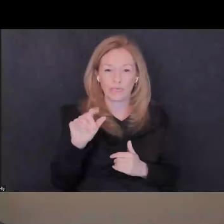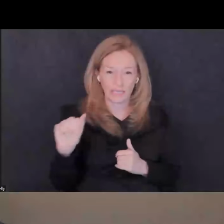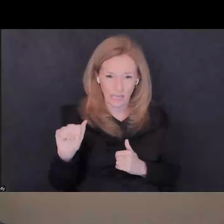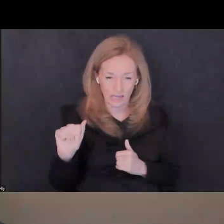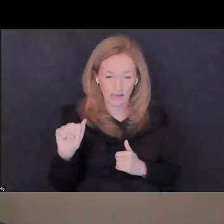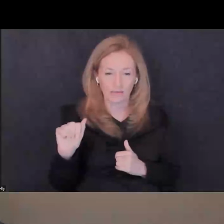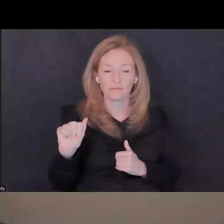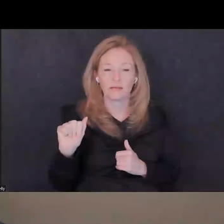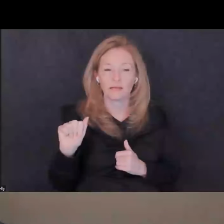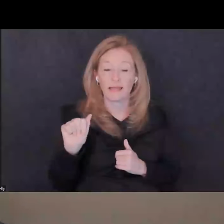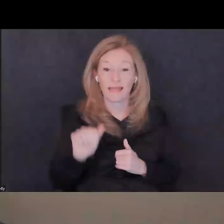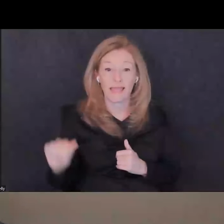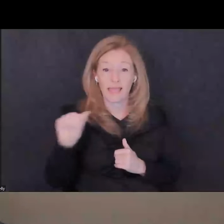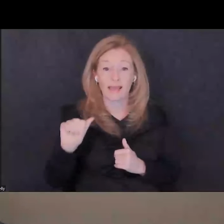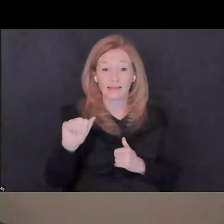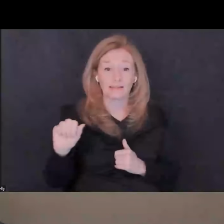NEWMEDIA